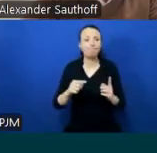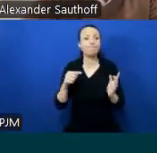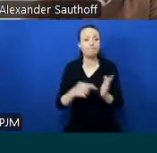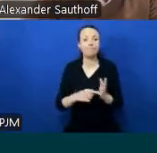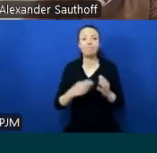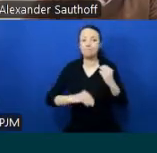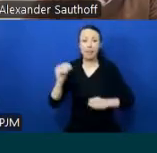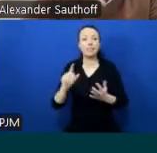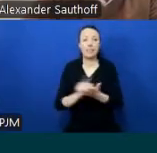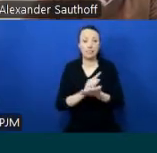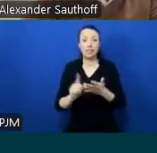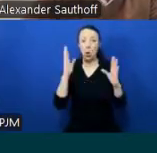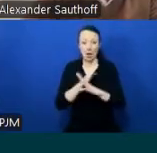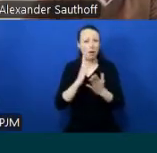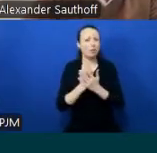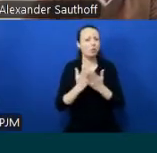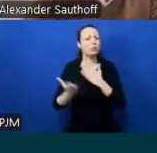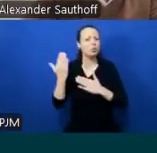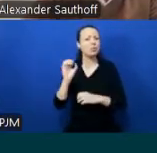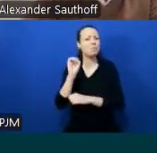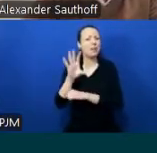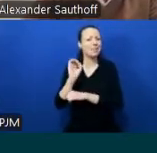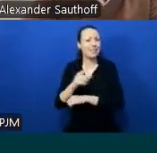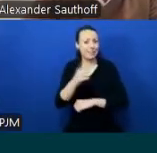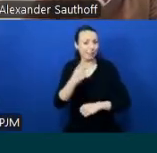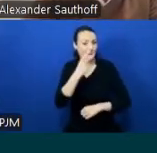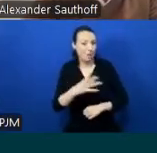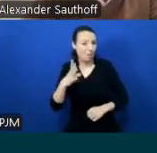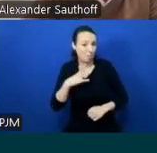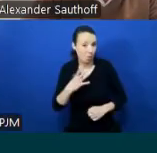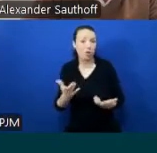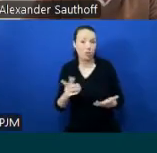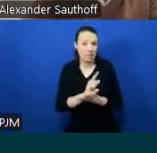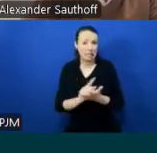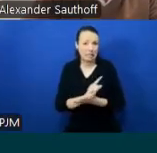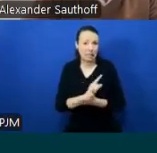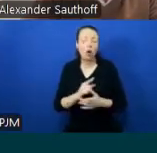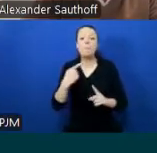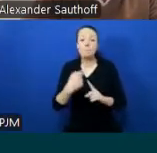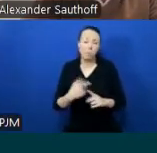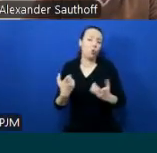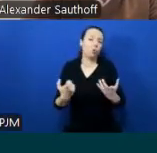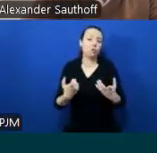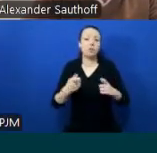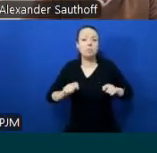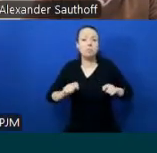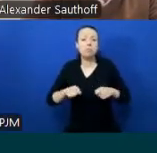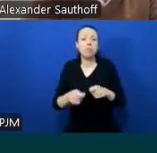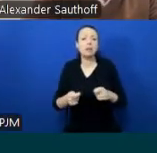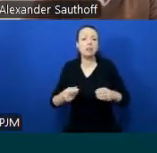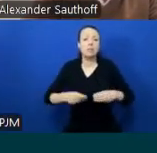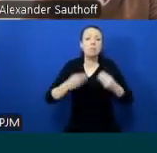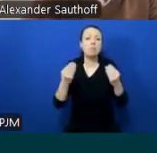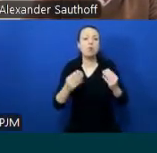presentations, and also to growing pressure on urban infrastructure. While these challenges are